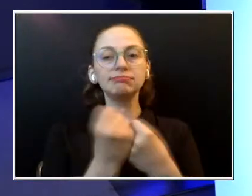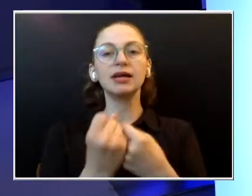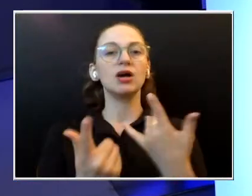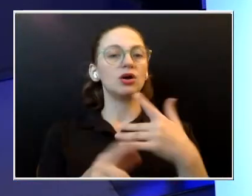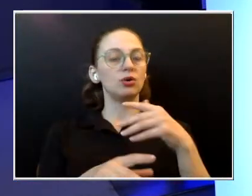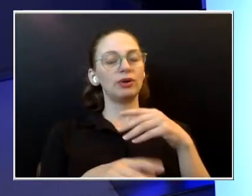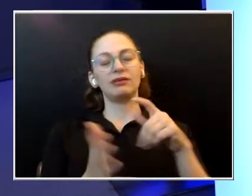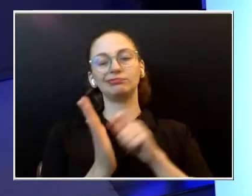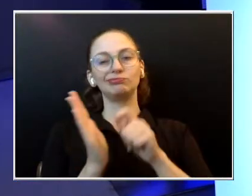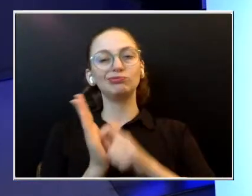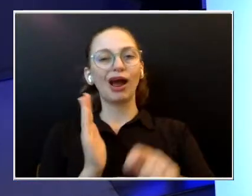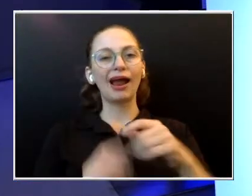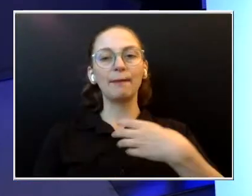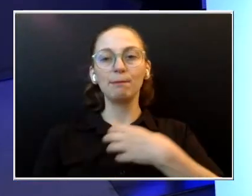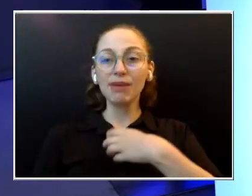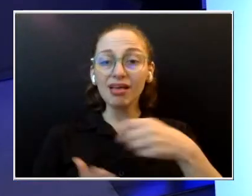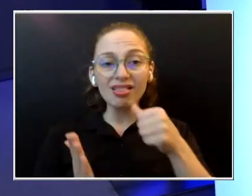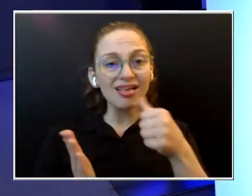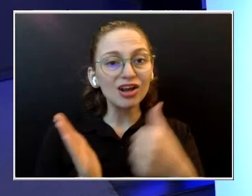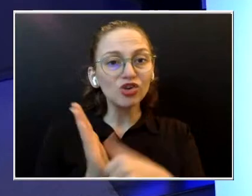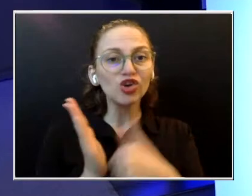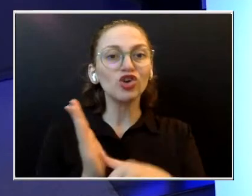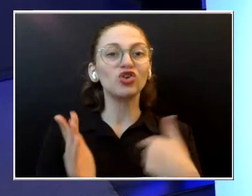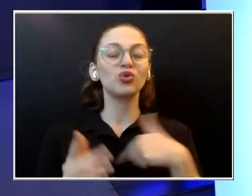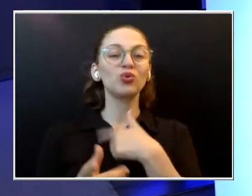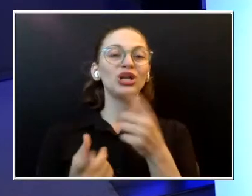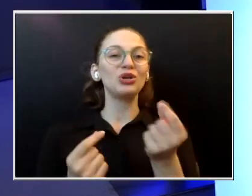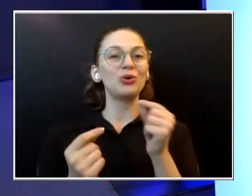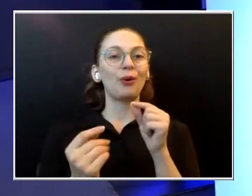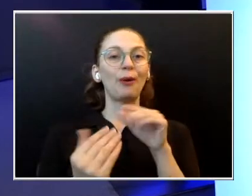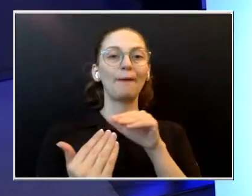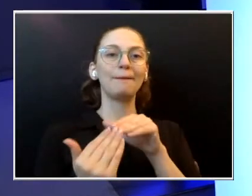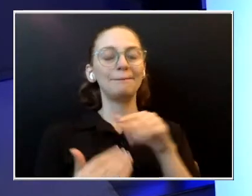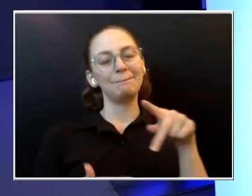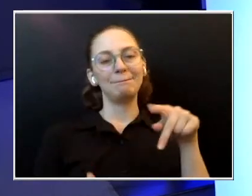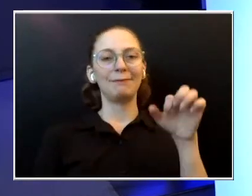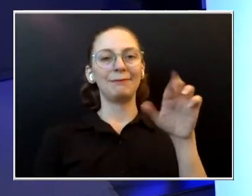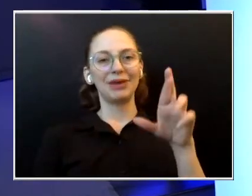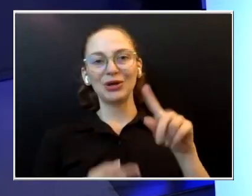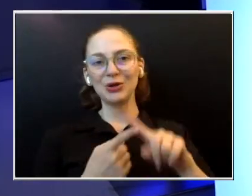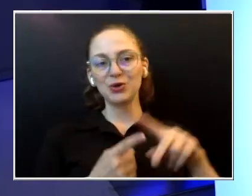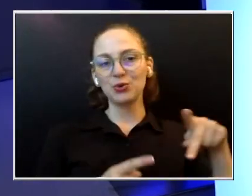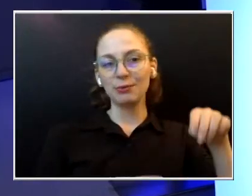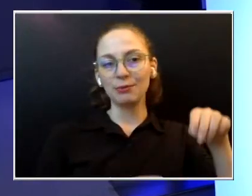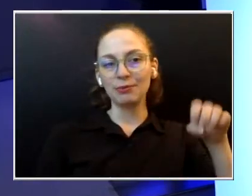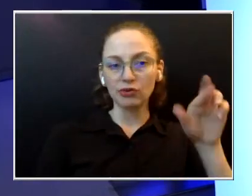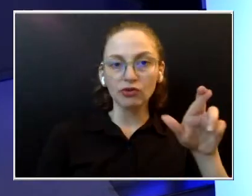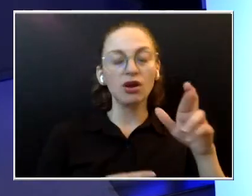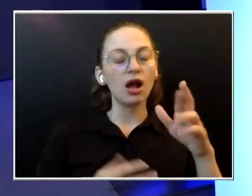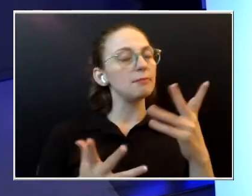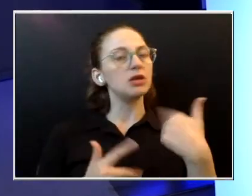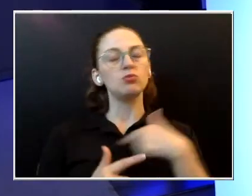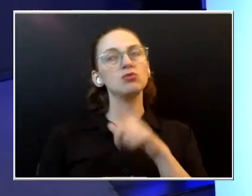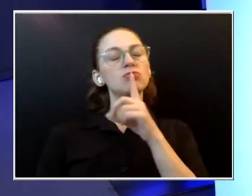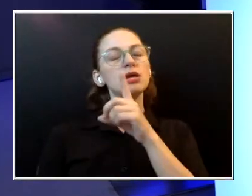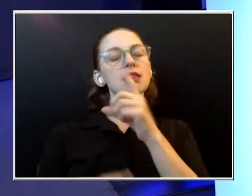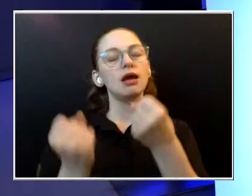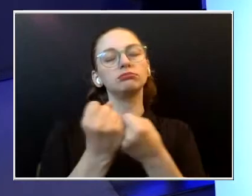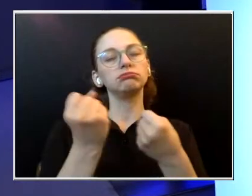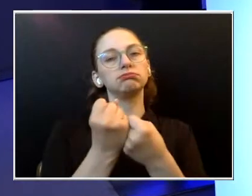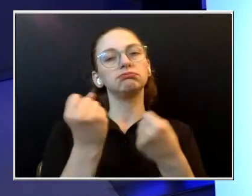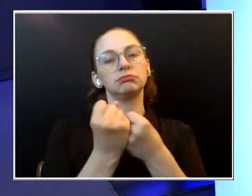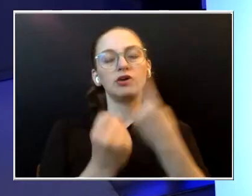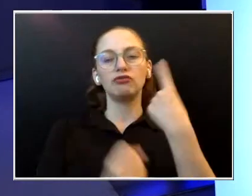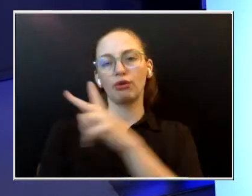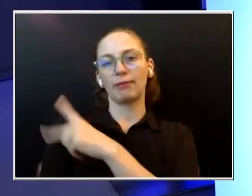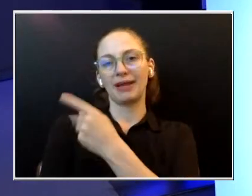it? What a great thing it is. It's very fun. It's my favorite thing to do. Yeah, that's what I thought too. Okay. So have you seen anybody who had like a bad outcome